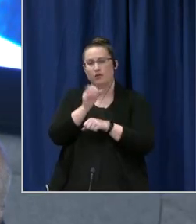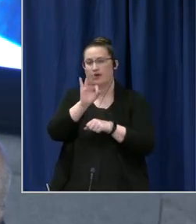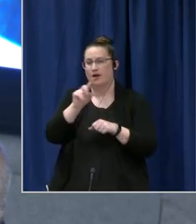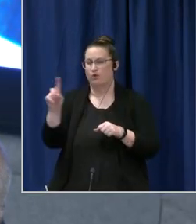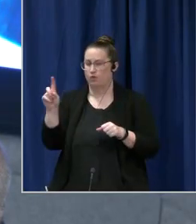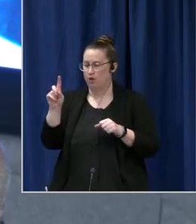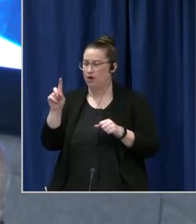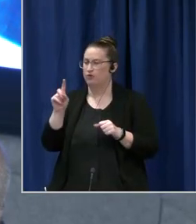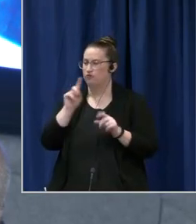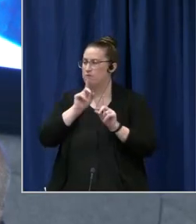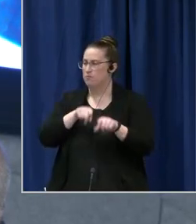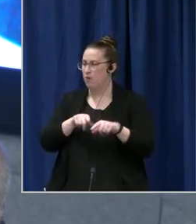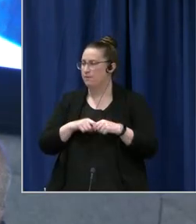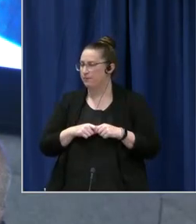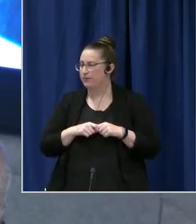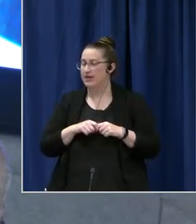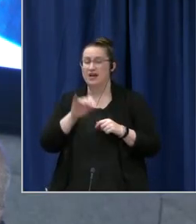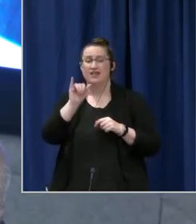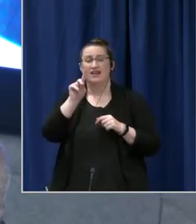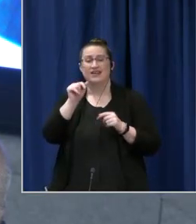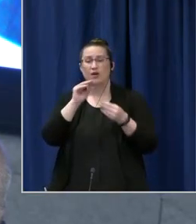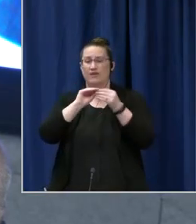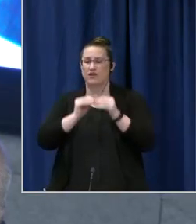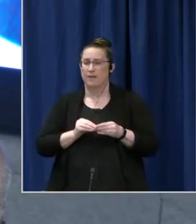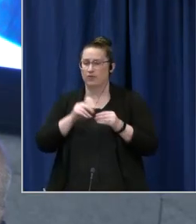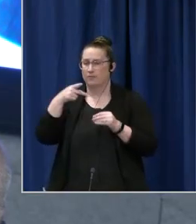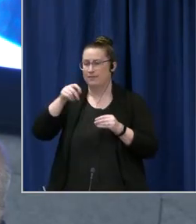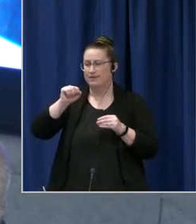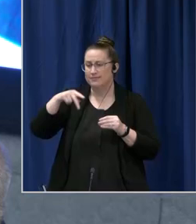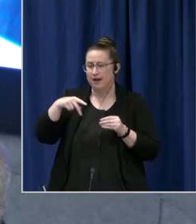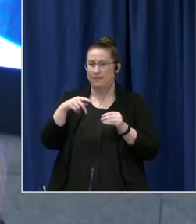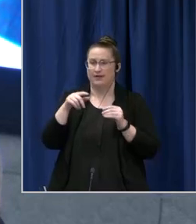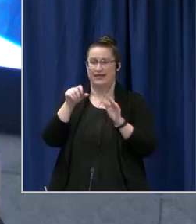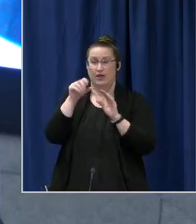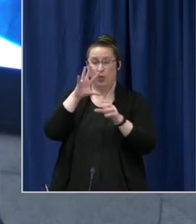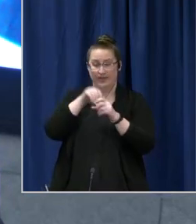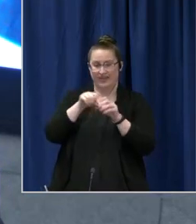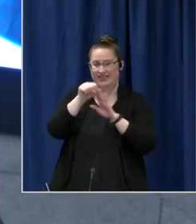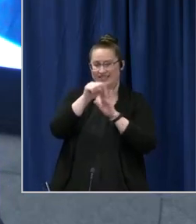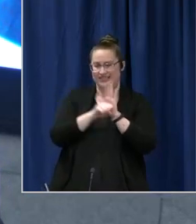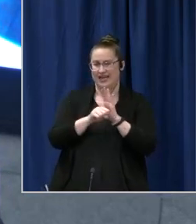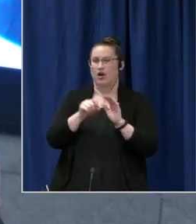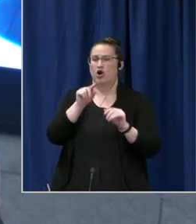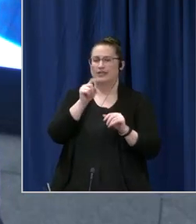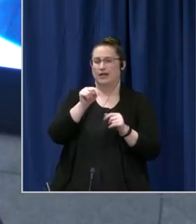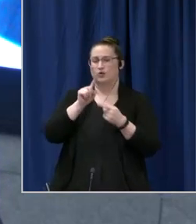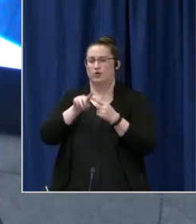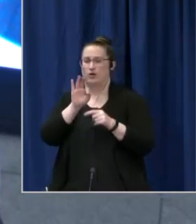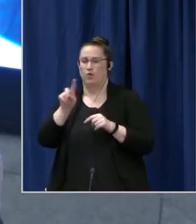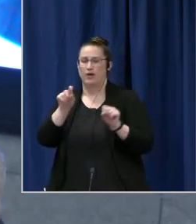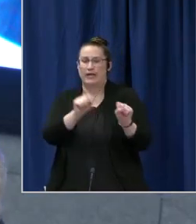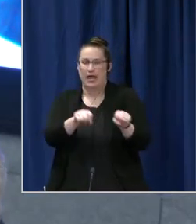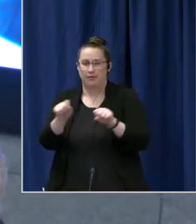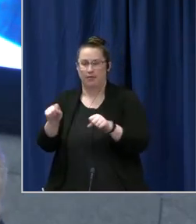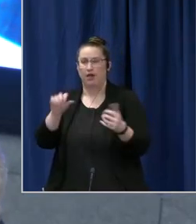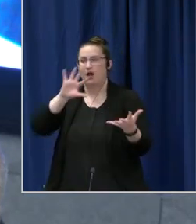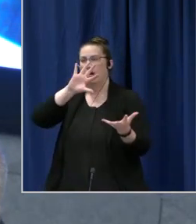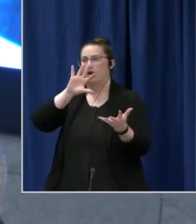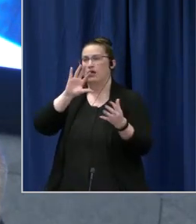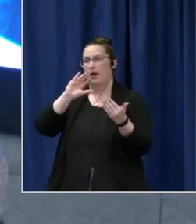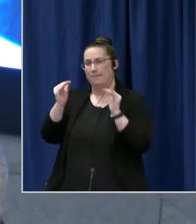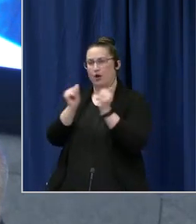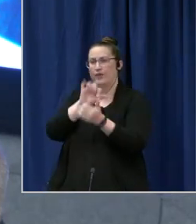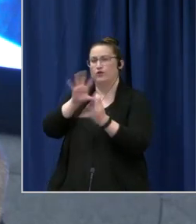report. This data will show the number of PSAPs in a state that are text to 911 capable compared to the total number of PSAPs in the